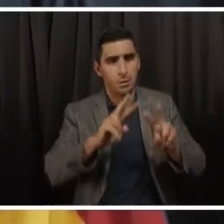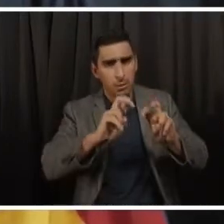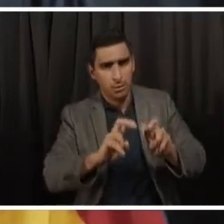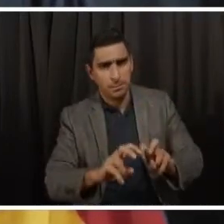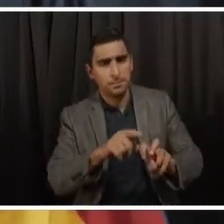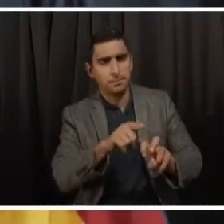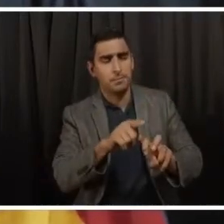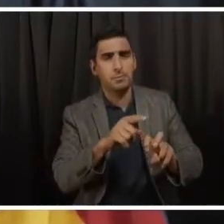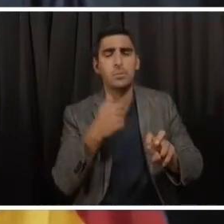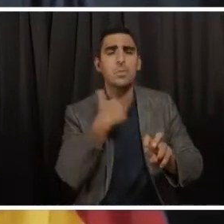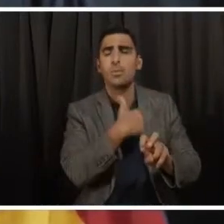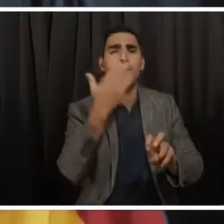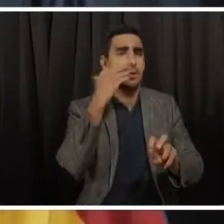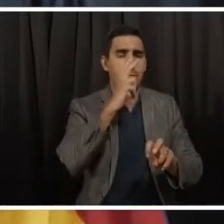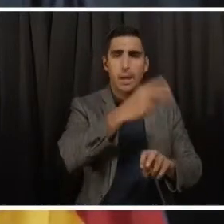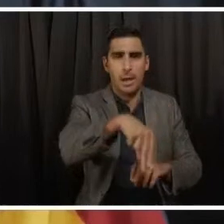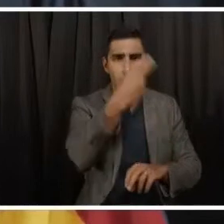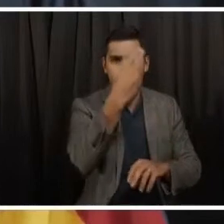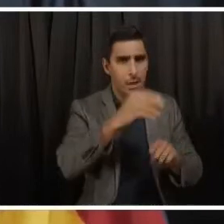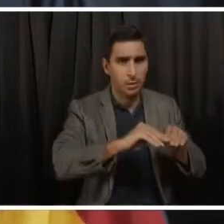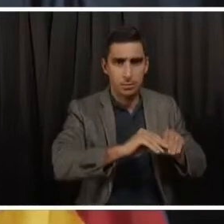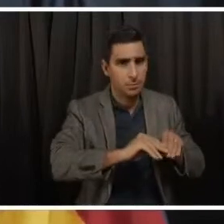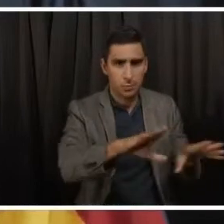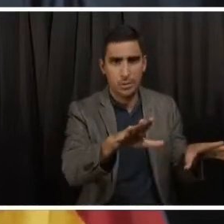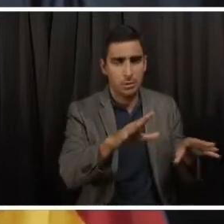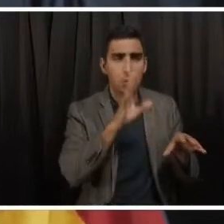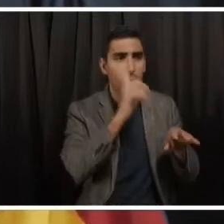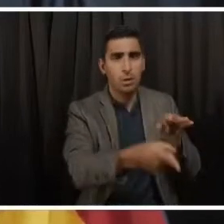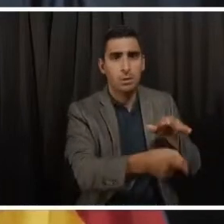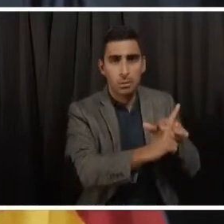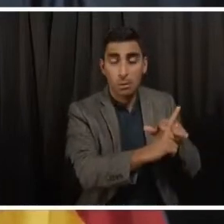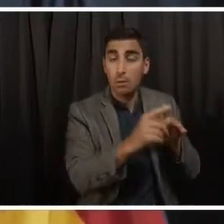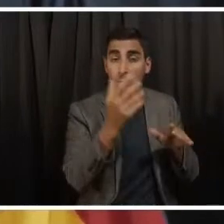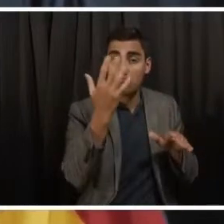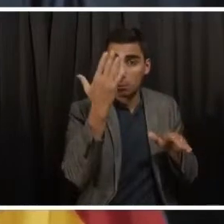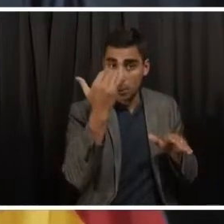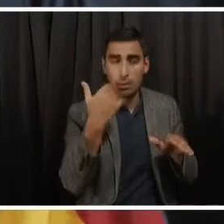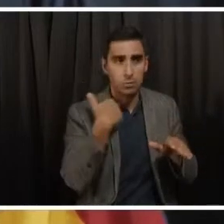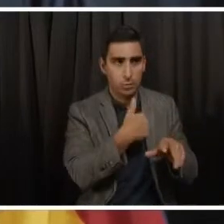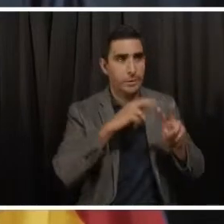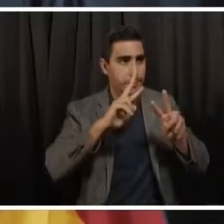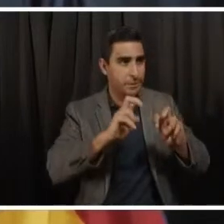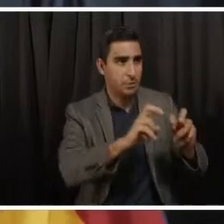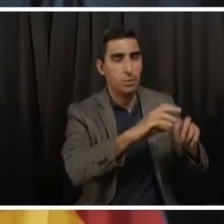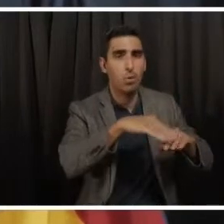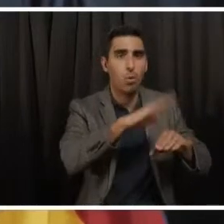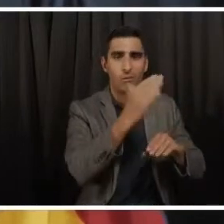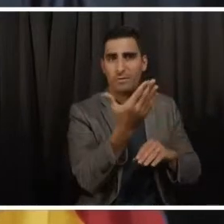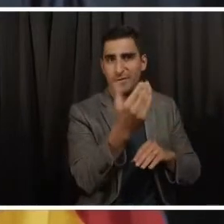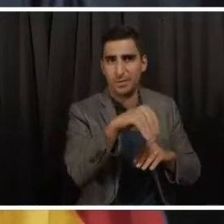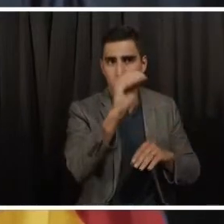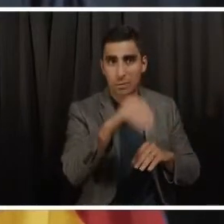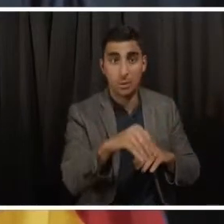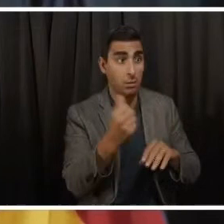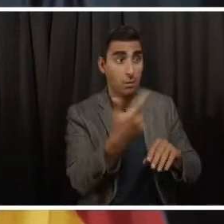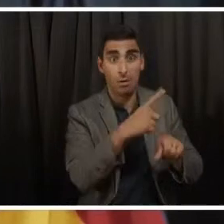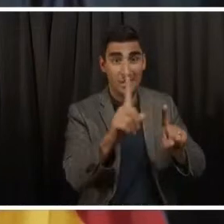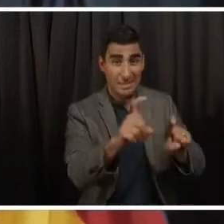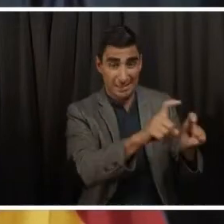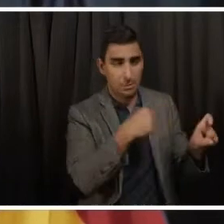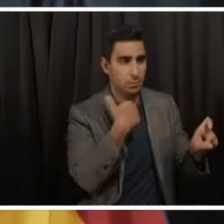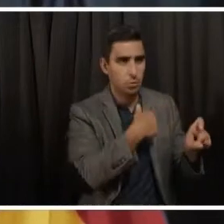we know that there's not a high level of transmission, or it will be showing up because we are sequencing over 15% of all the testing being